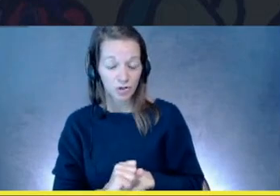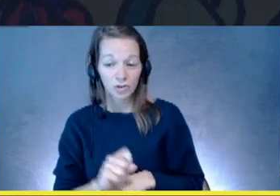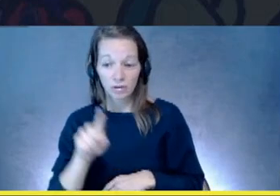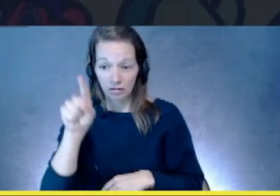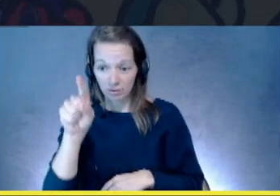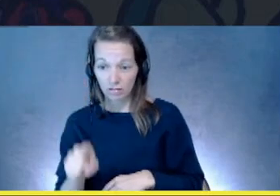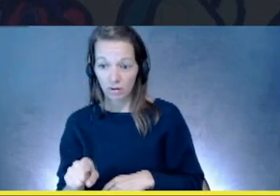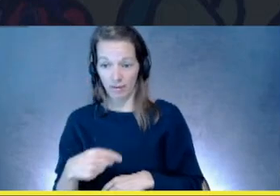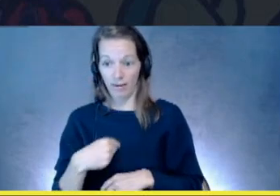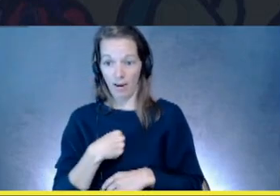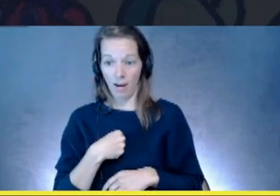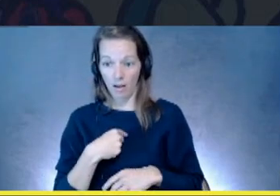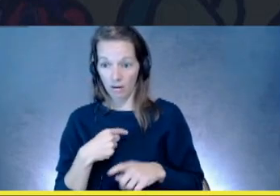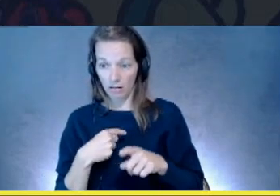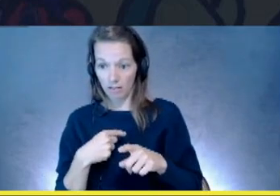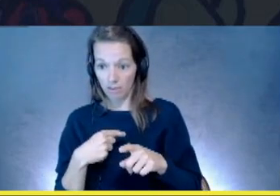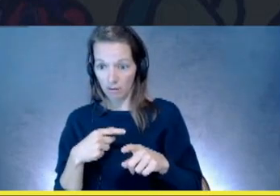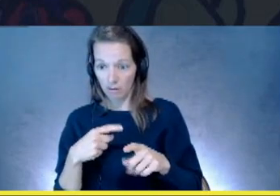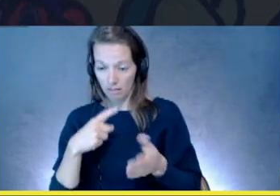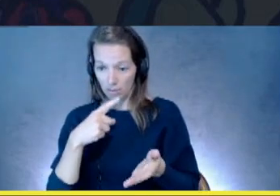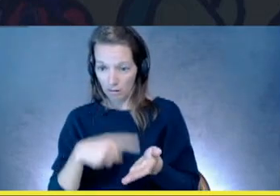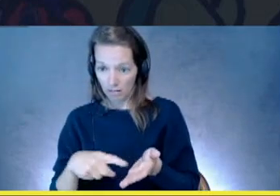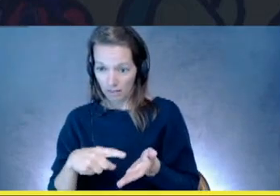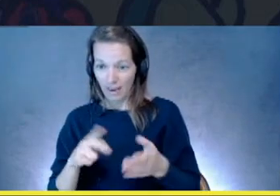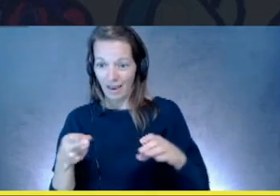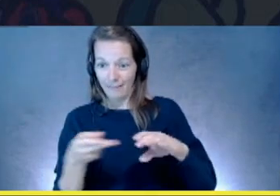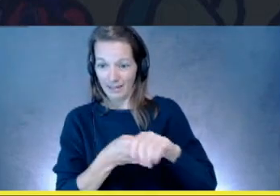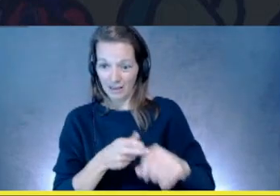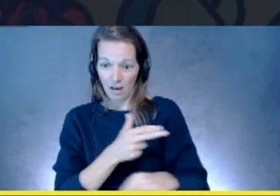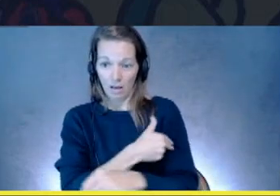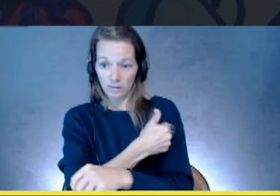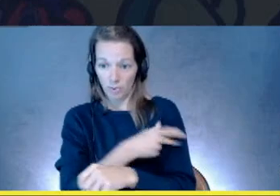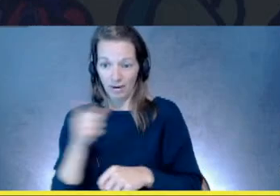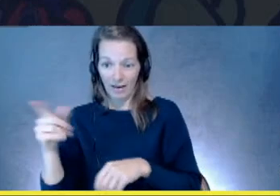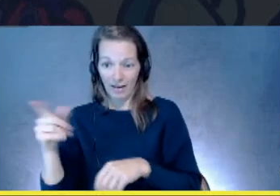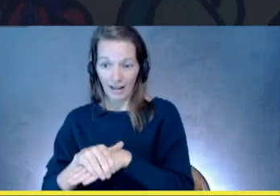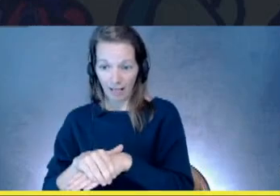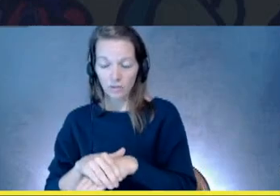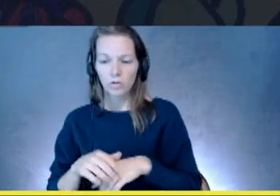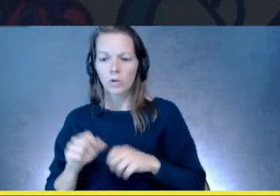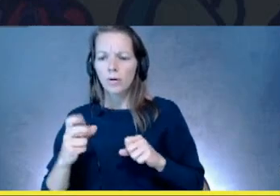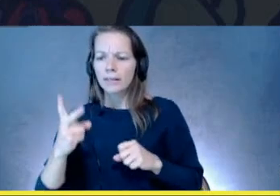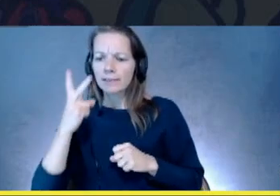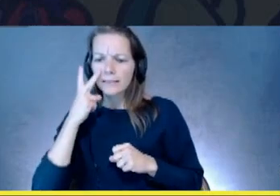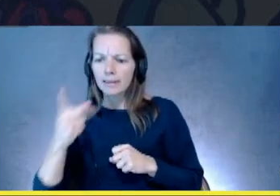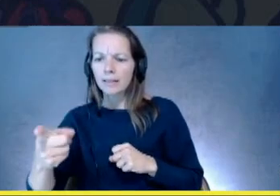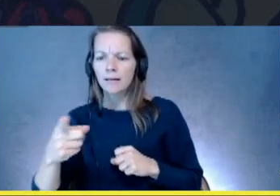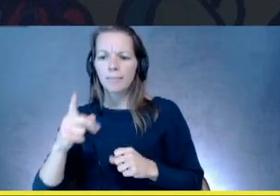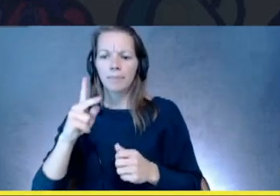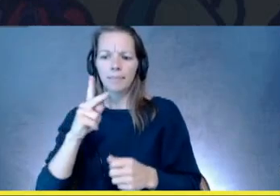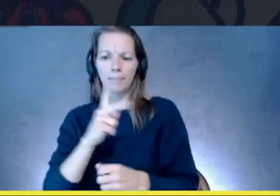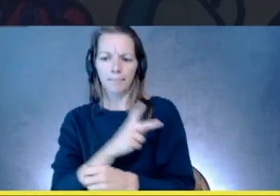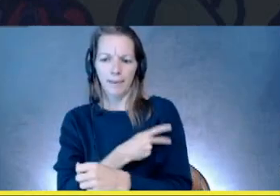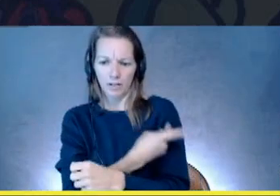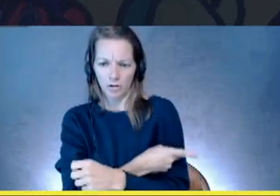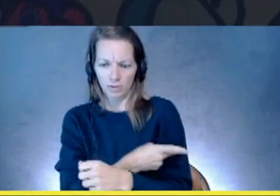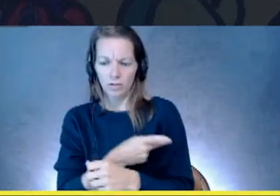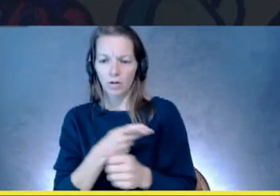admitted to a hospital in England, you can see that patients with developmental